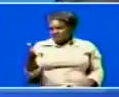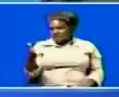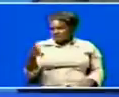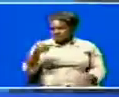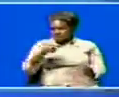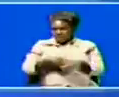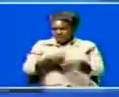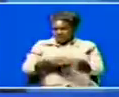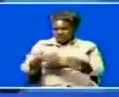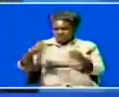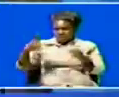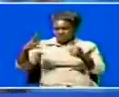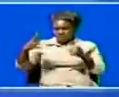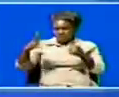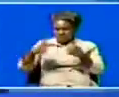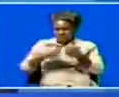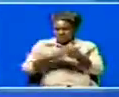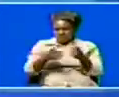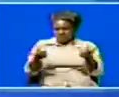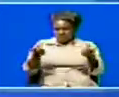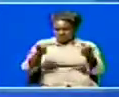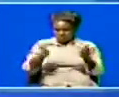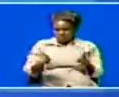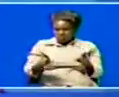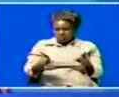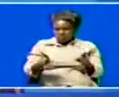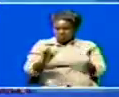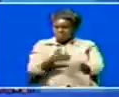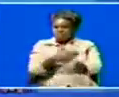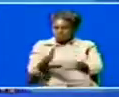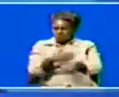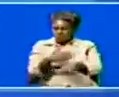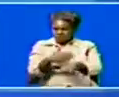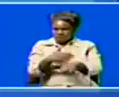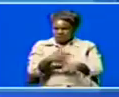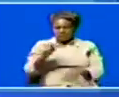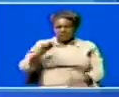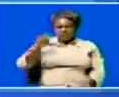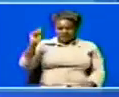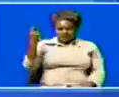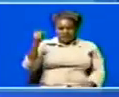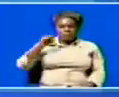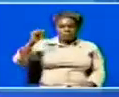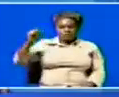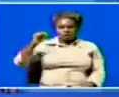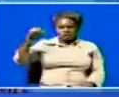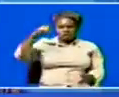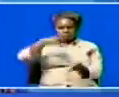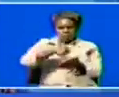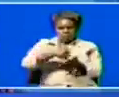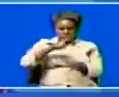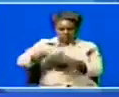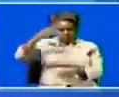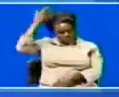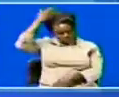people discuss politics. They turn off the music to put news. Mm-hmm. I think Kenyans are very politically savvy. Mm-hmm. When you're in a taxi, the first